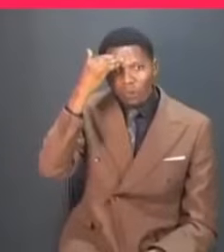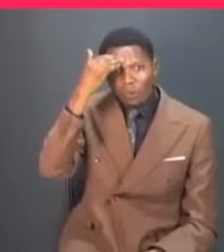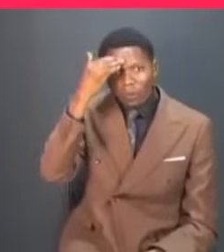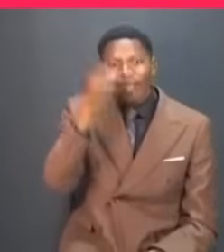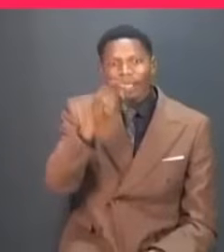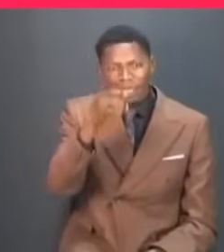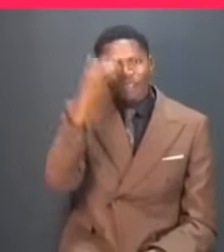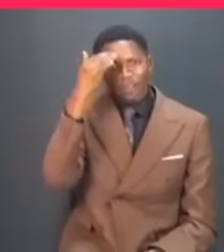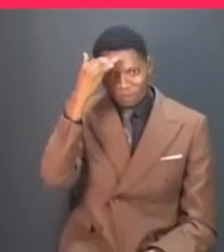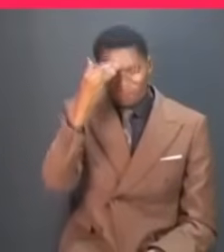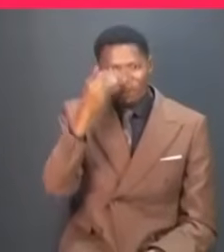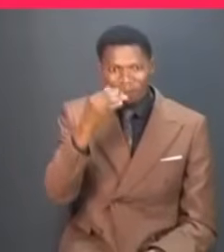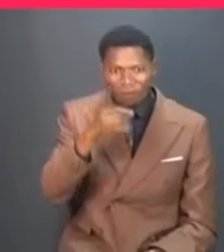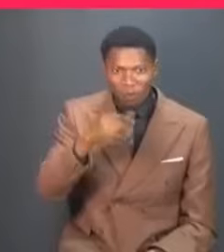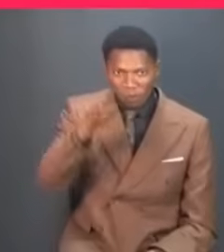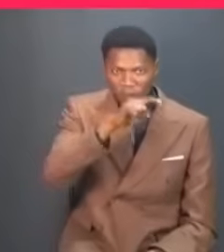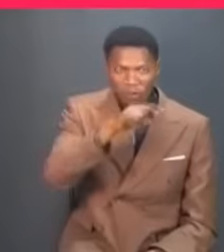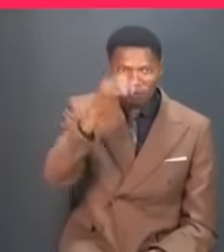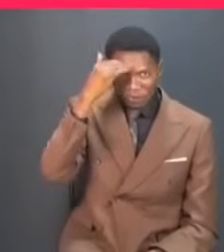We are together in that.